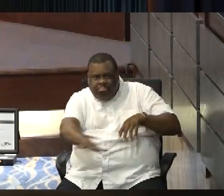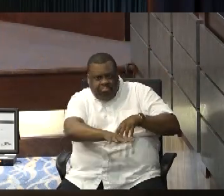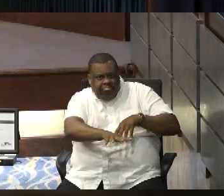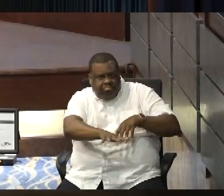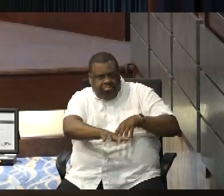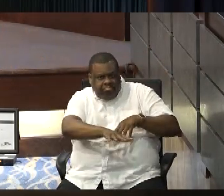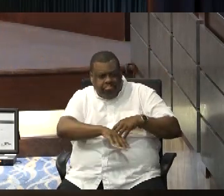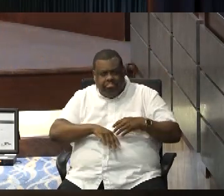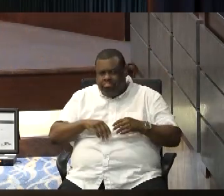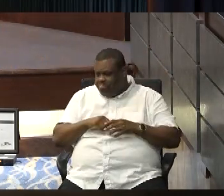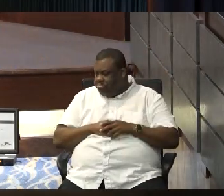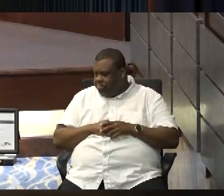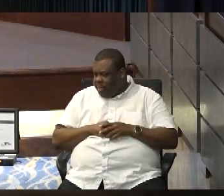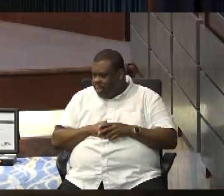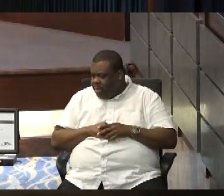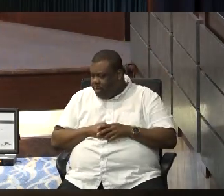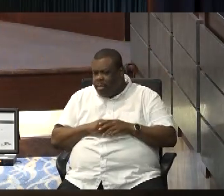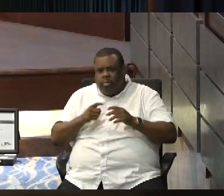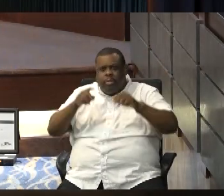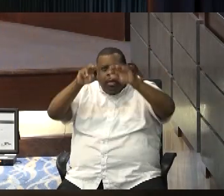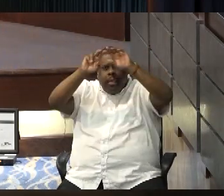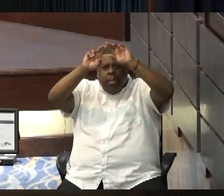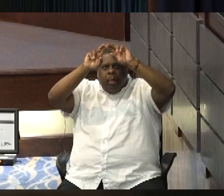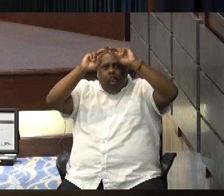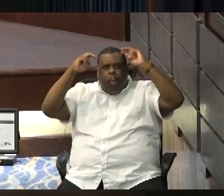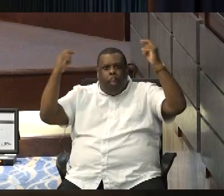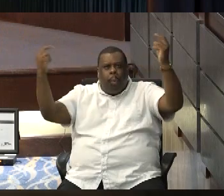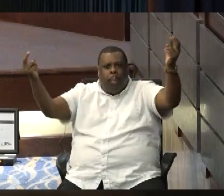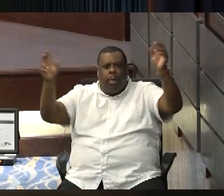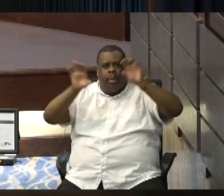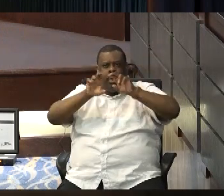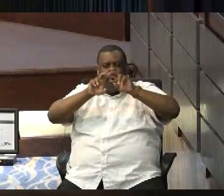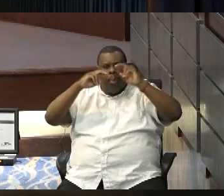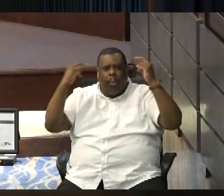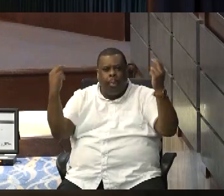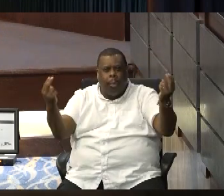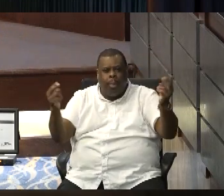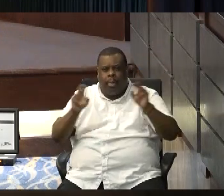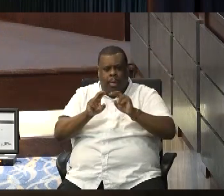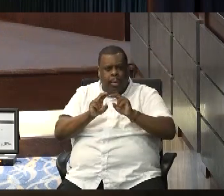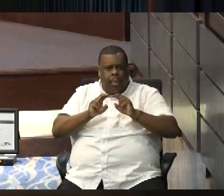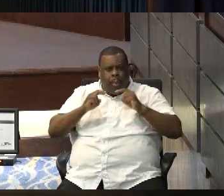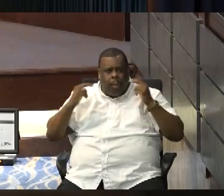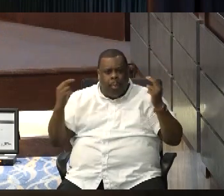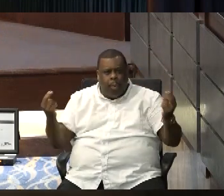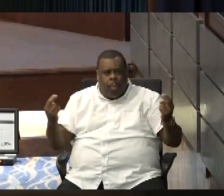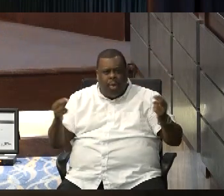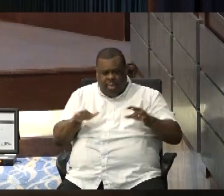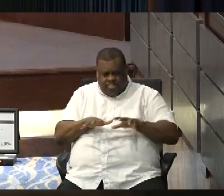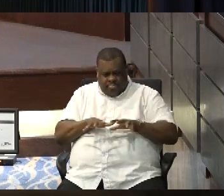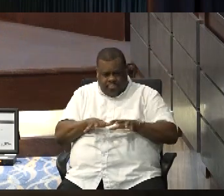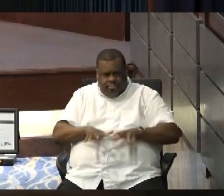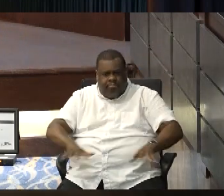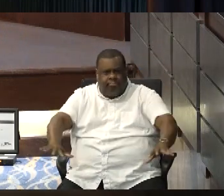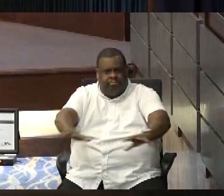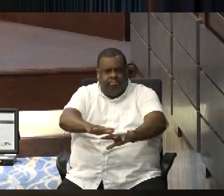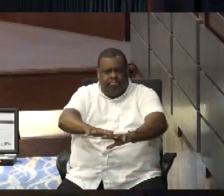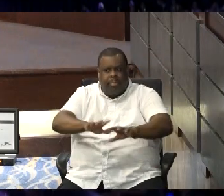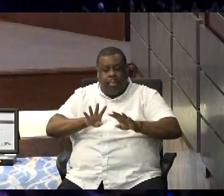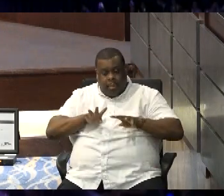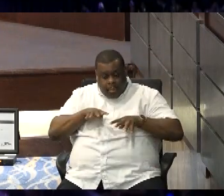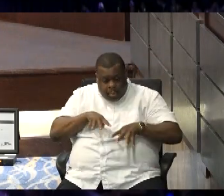in a way that seeks to make for the space as a whole to still feel intimate for the audience and also the performers.